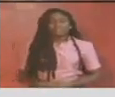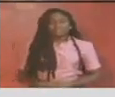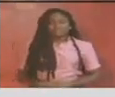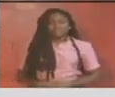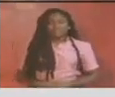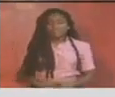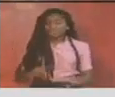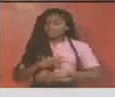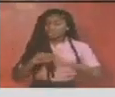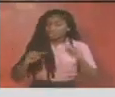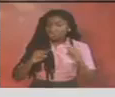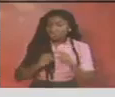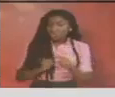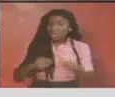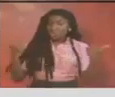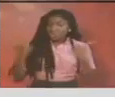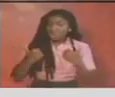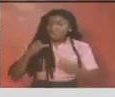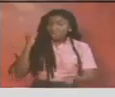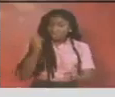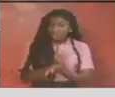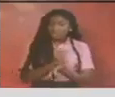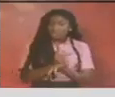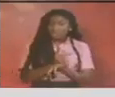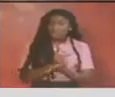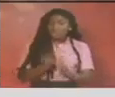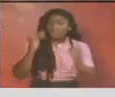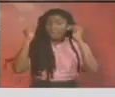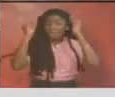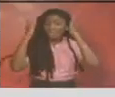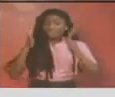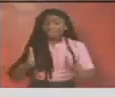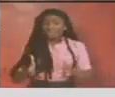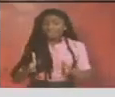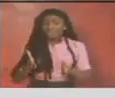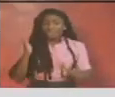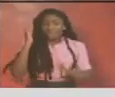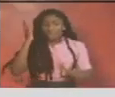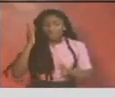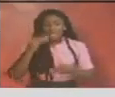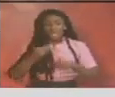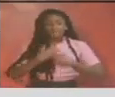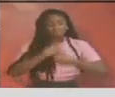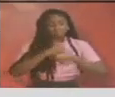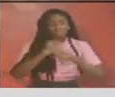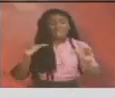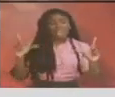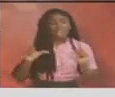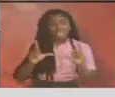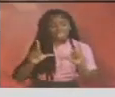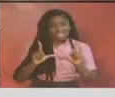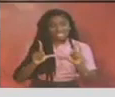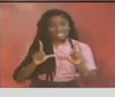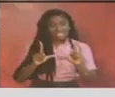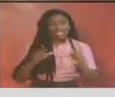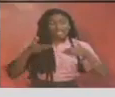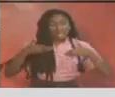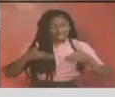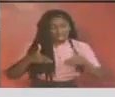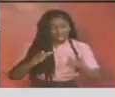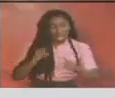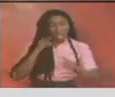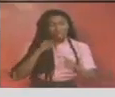Once the product is approved, the minister issues licenses for importation or